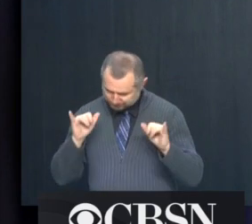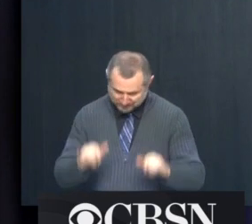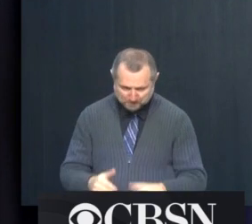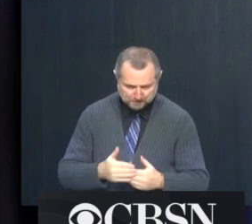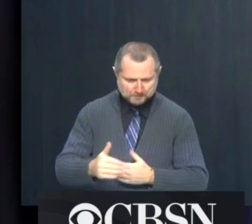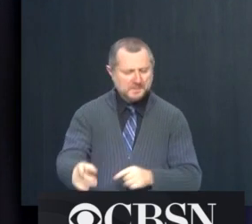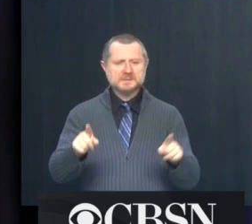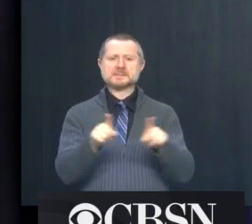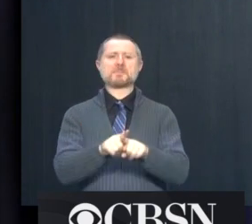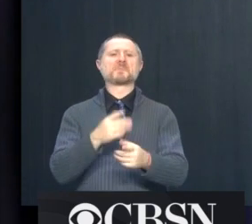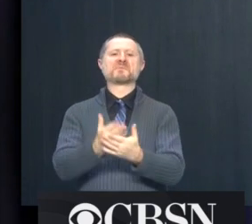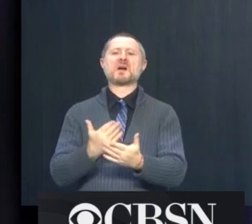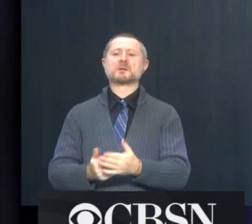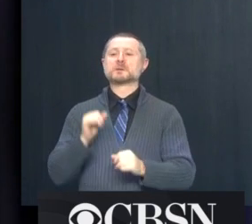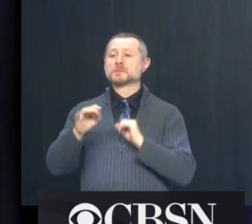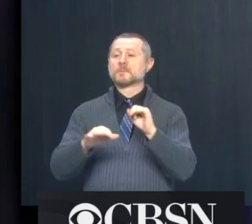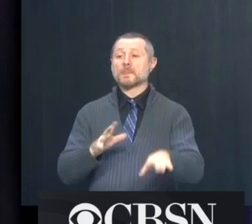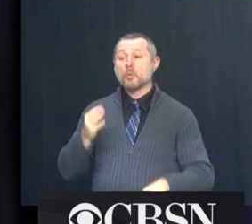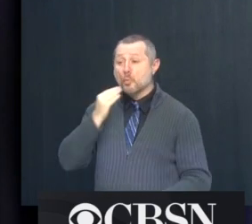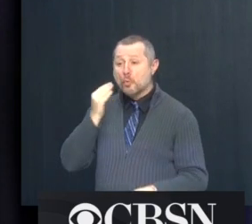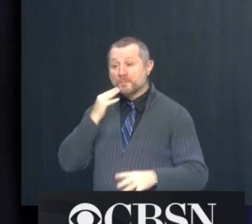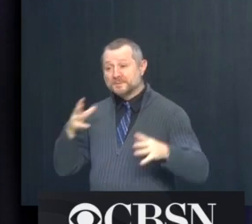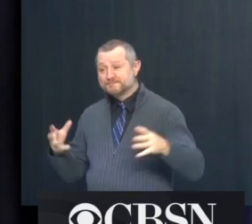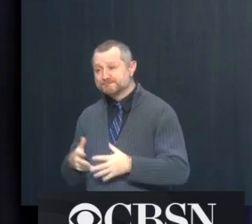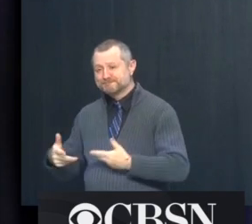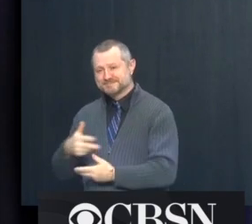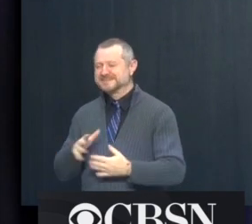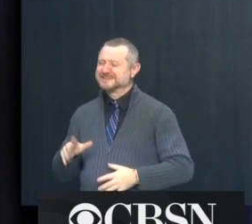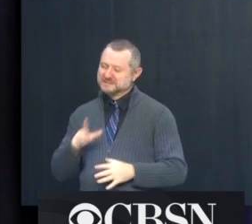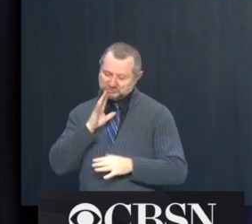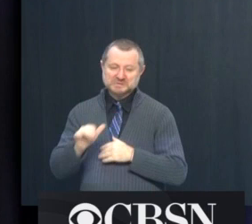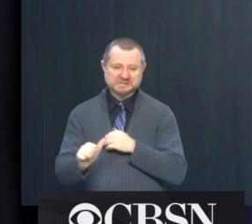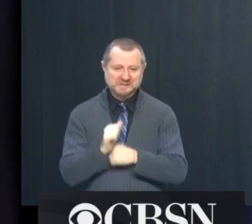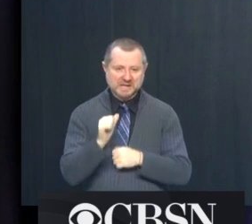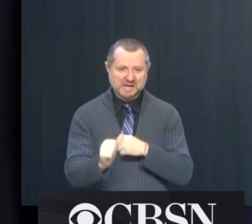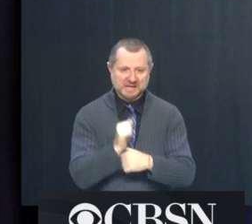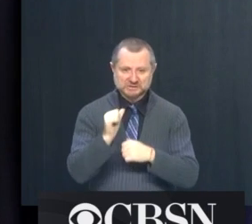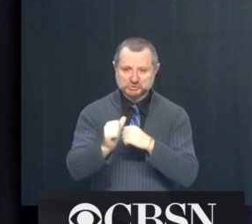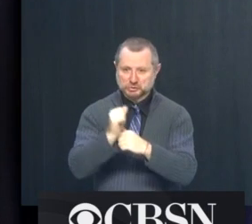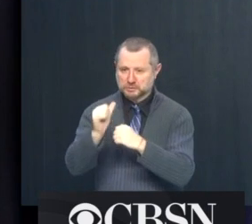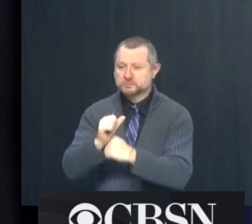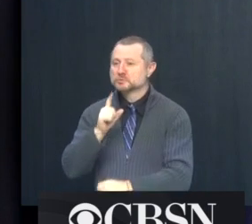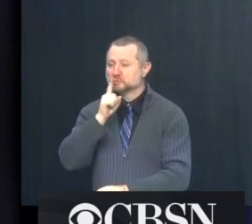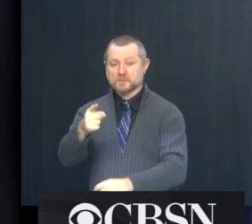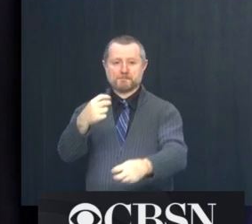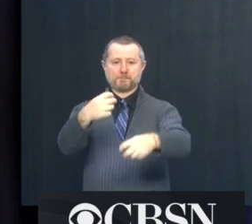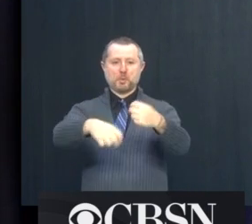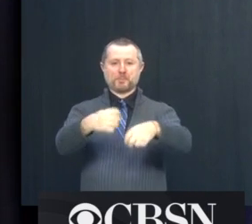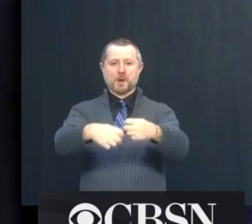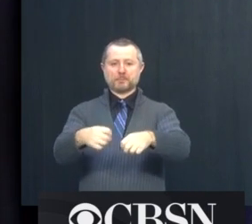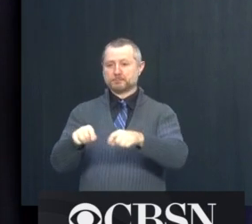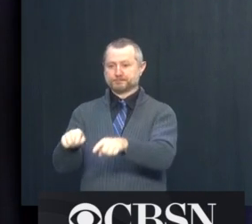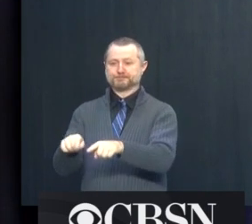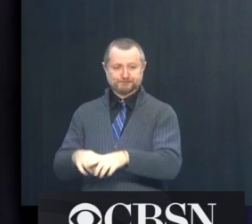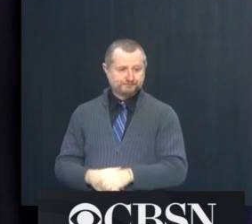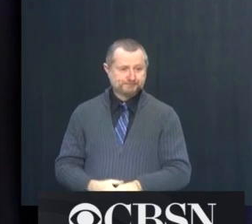small gatherings at home, dangerous, creating a real problem. God's honest